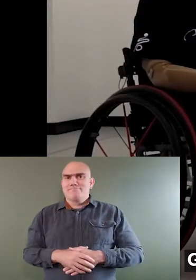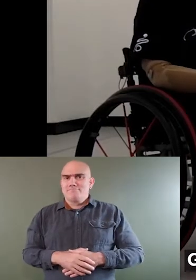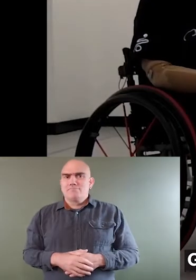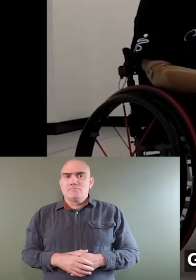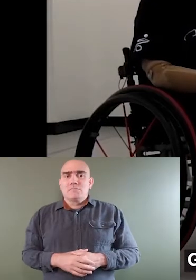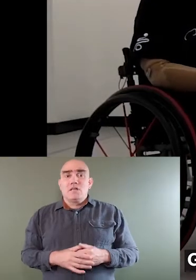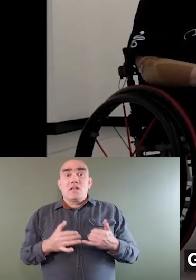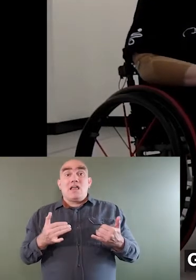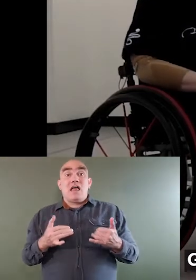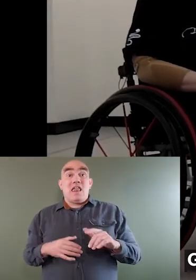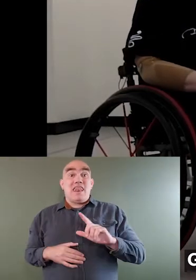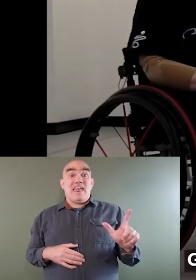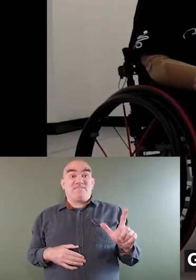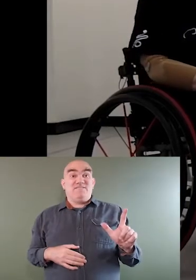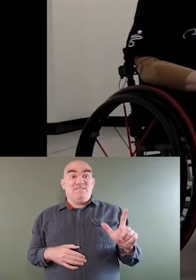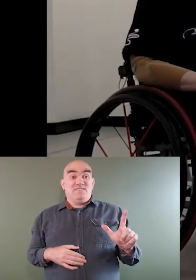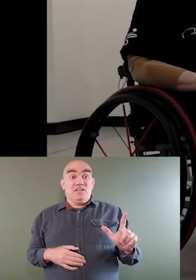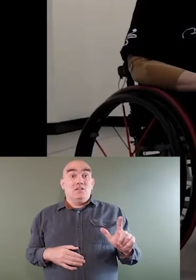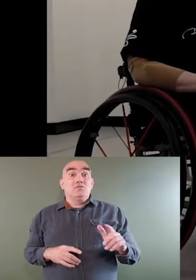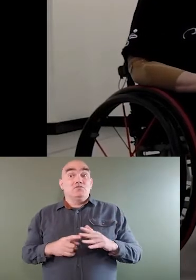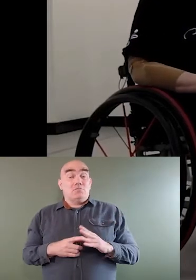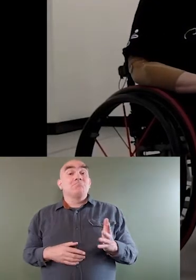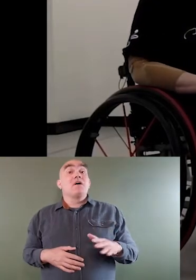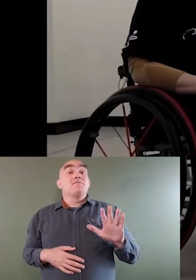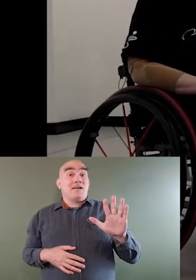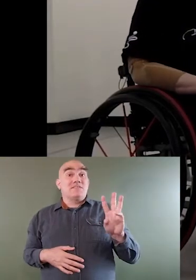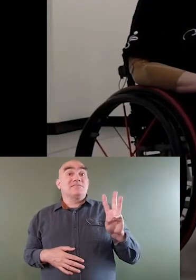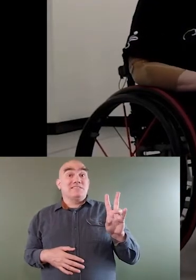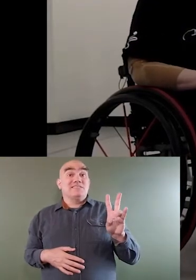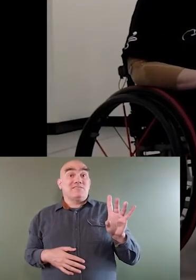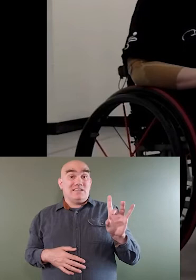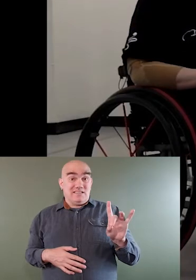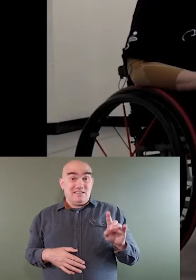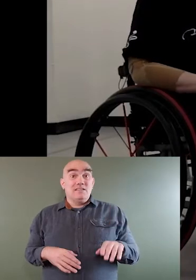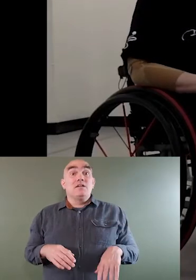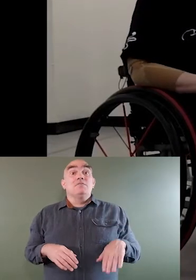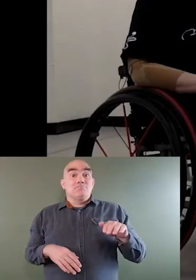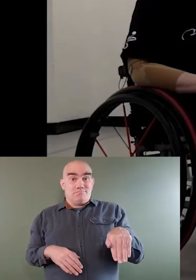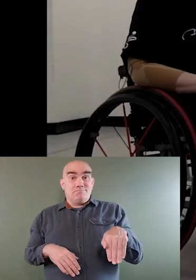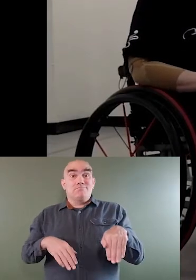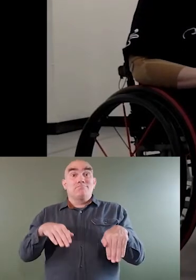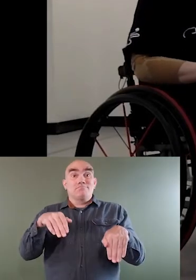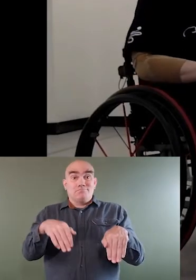do our left side thing. 5, 6,